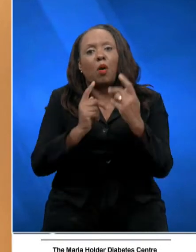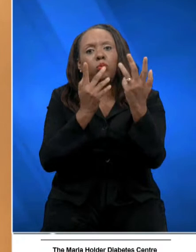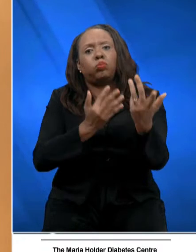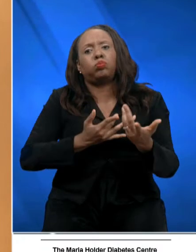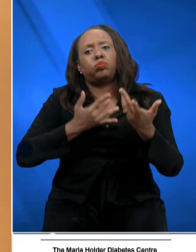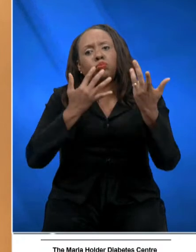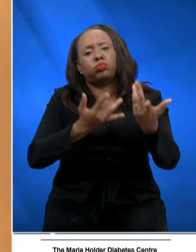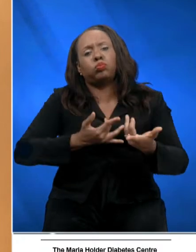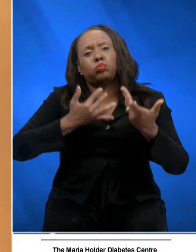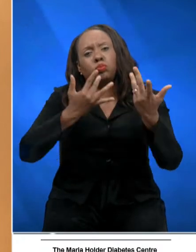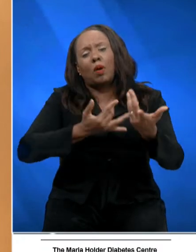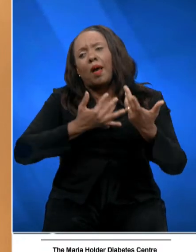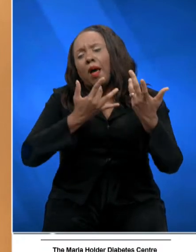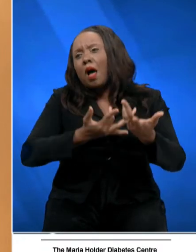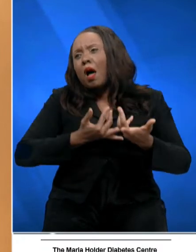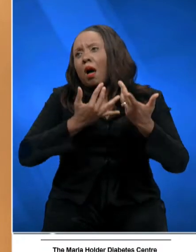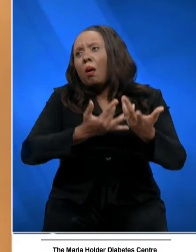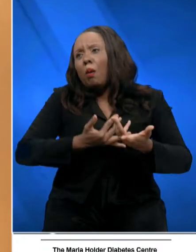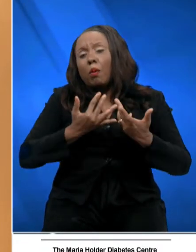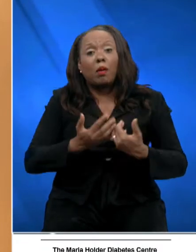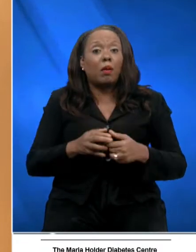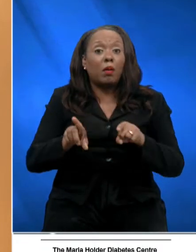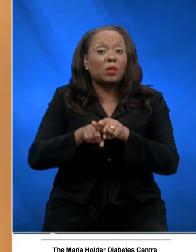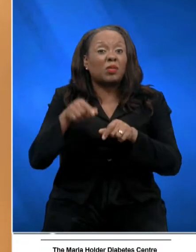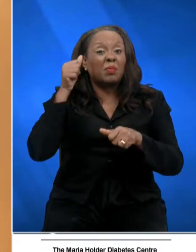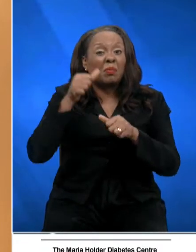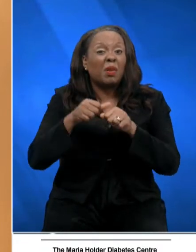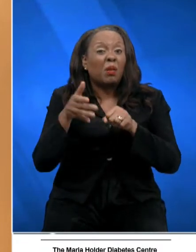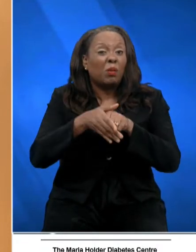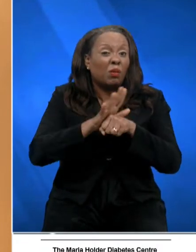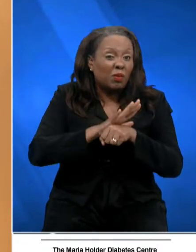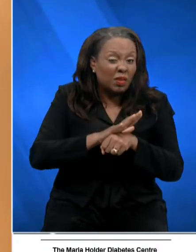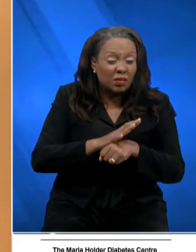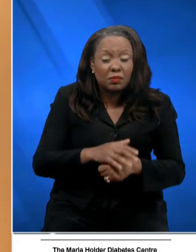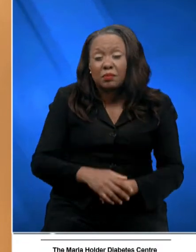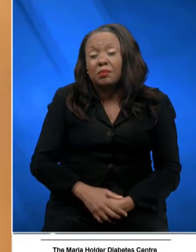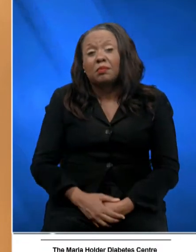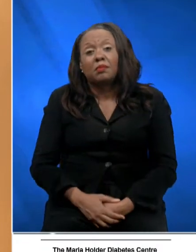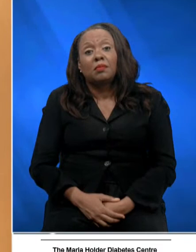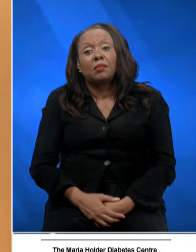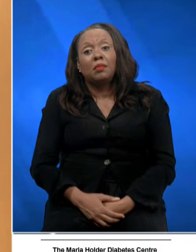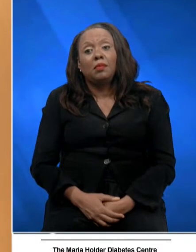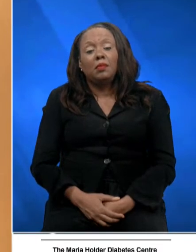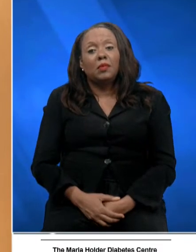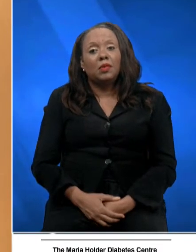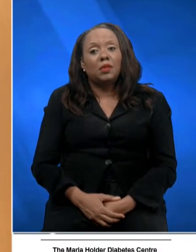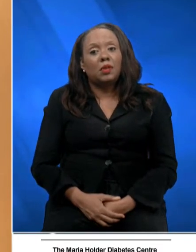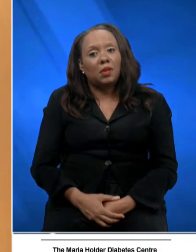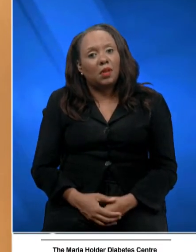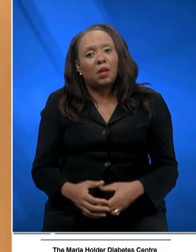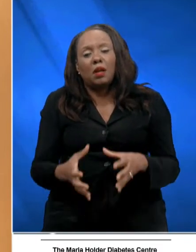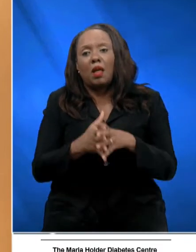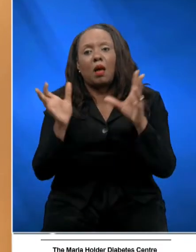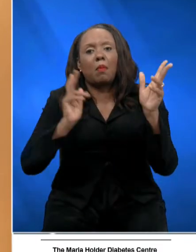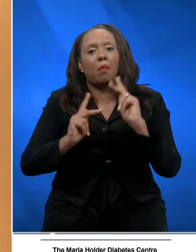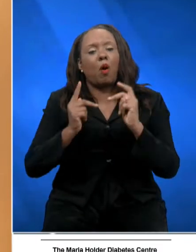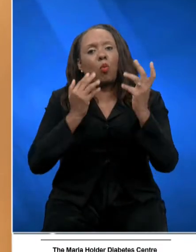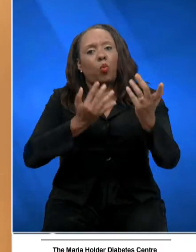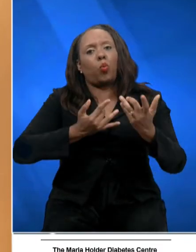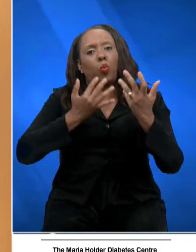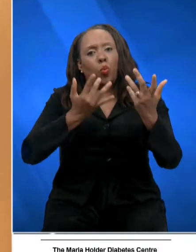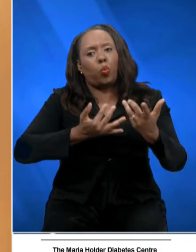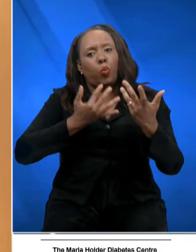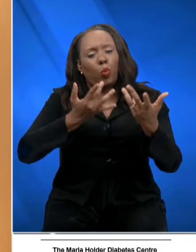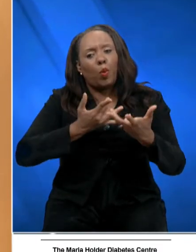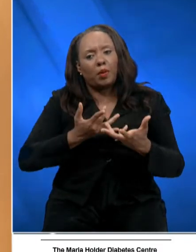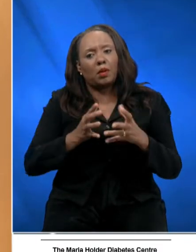times as a result of COVID for one, and then there's quite a lot of backlog of patients who are waiting to be seen.